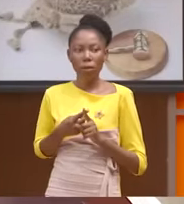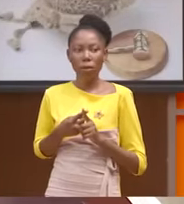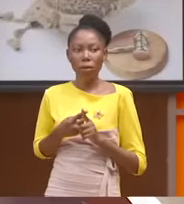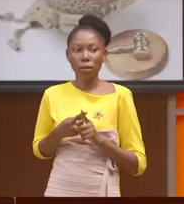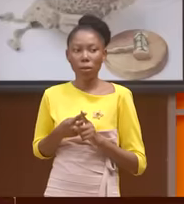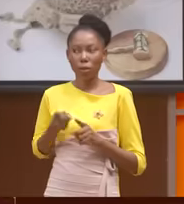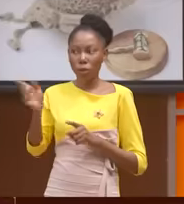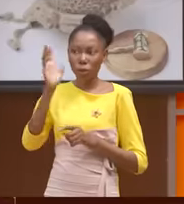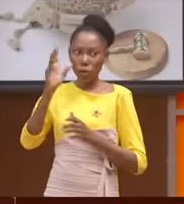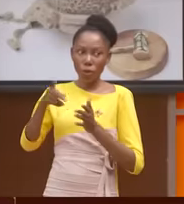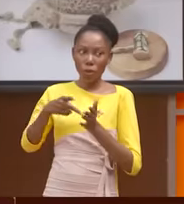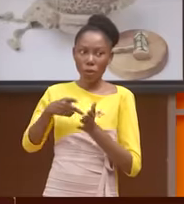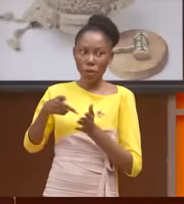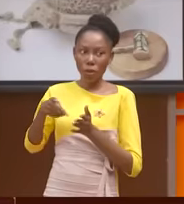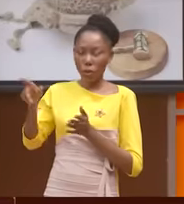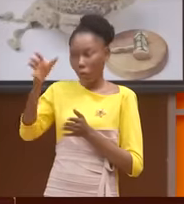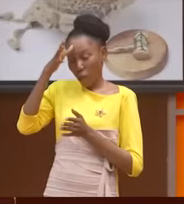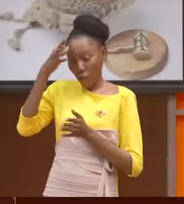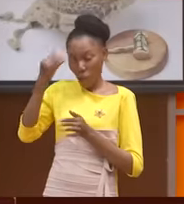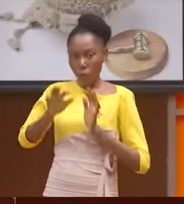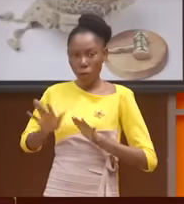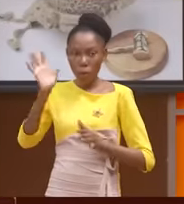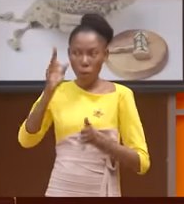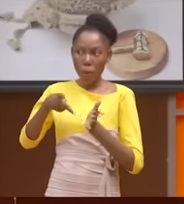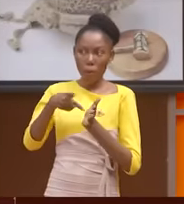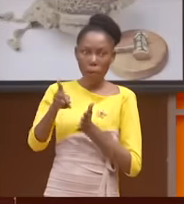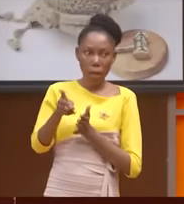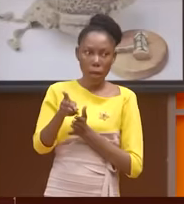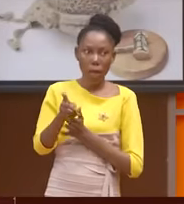the defendant will pay, the dad or father of the children will pay for